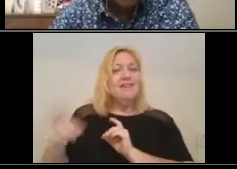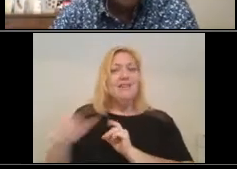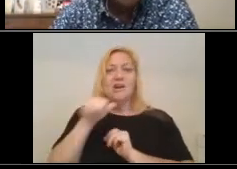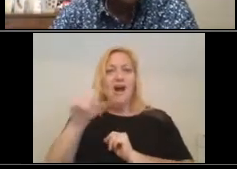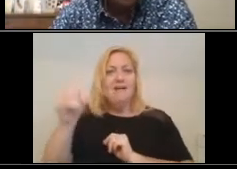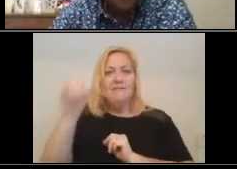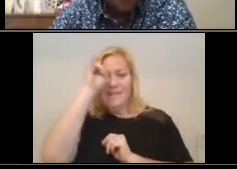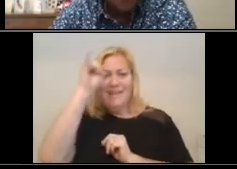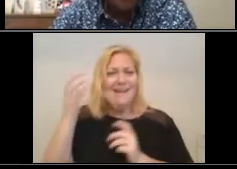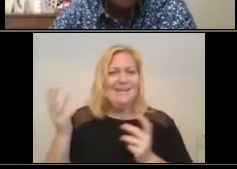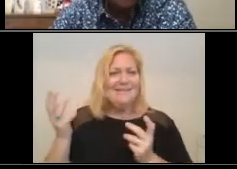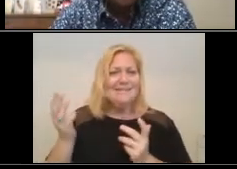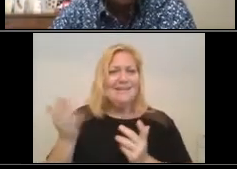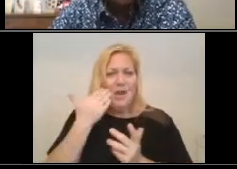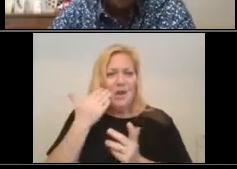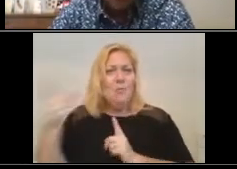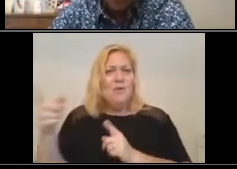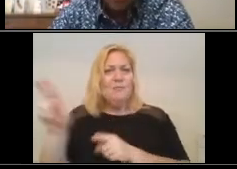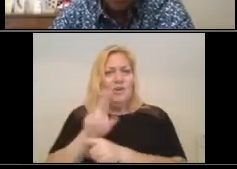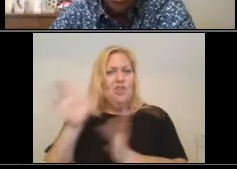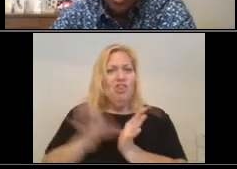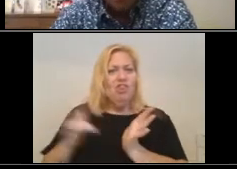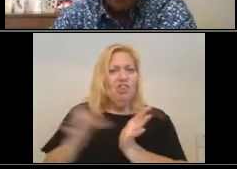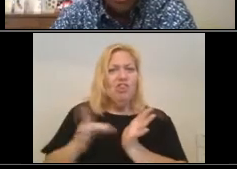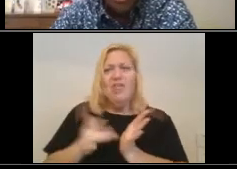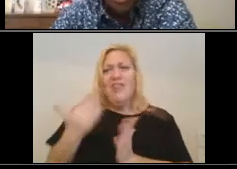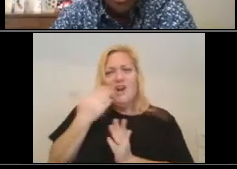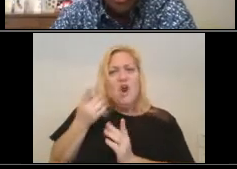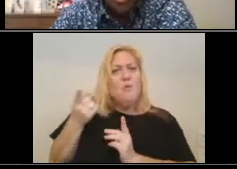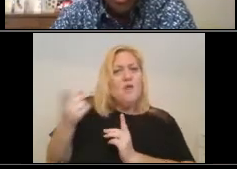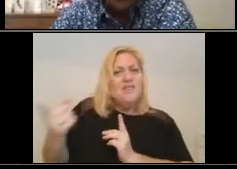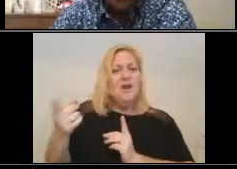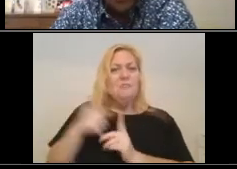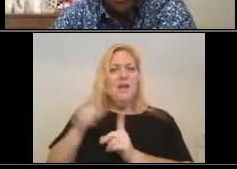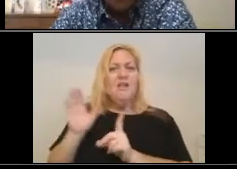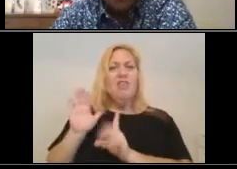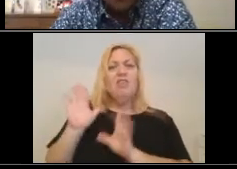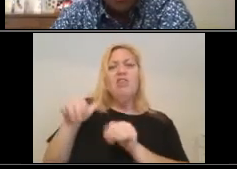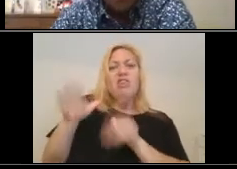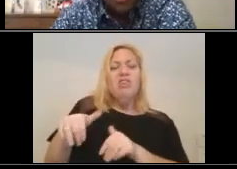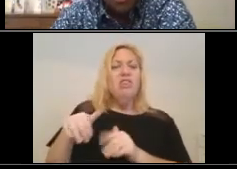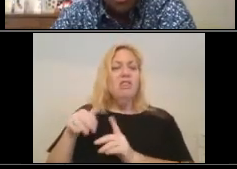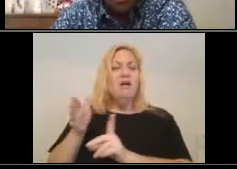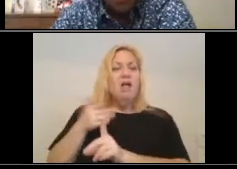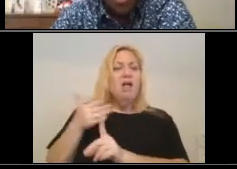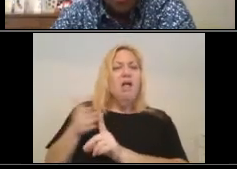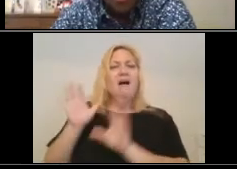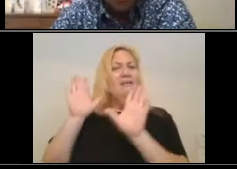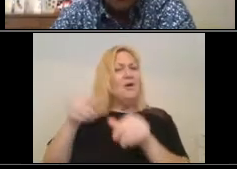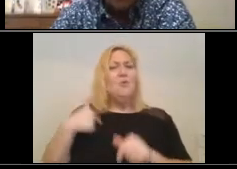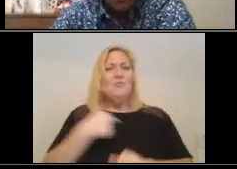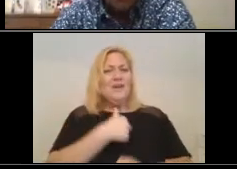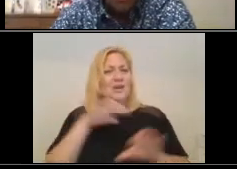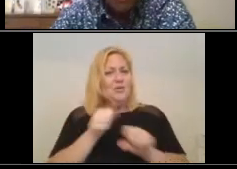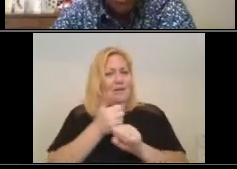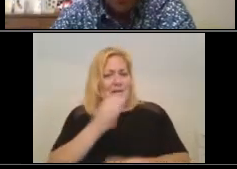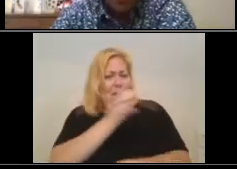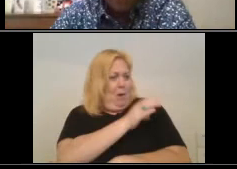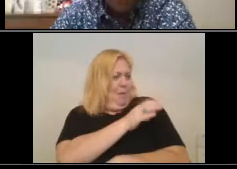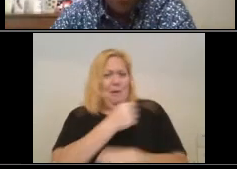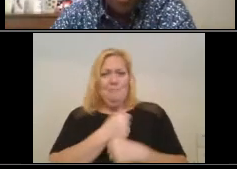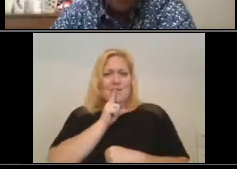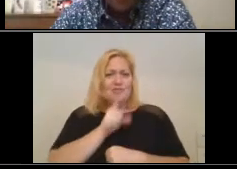idiots. So they know when they're being used, they know when they're being placated. And so we have to do everything in our power to really make